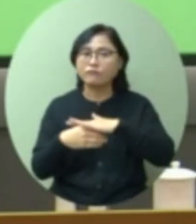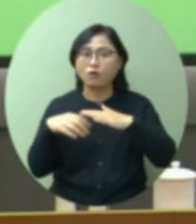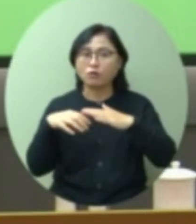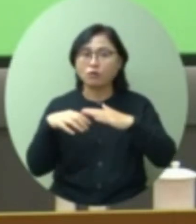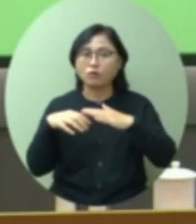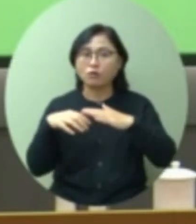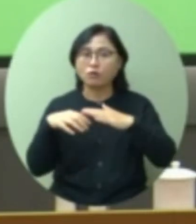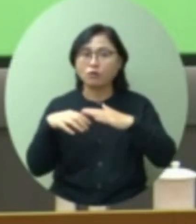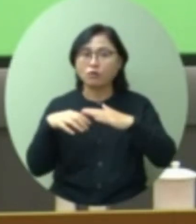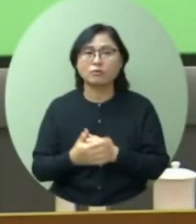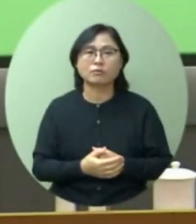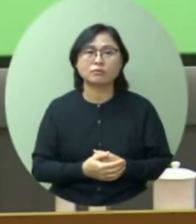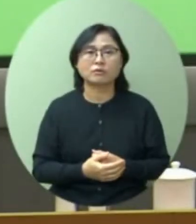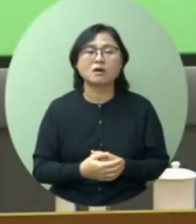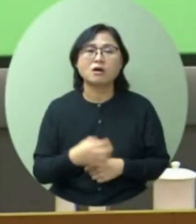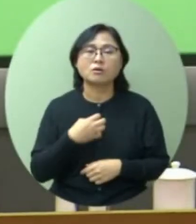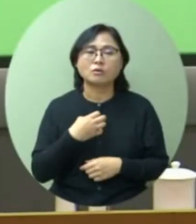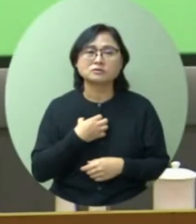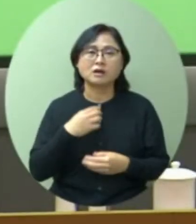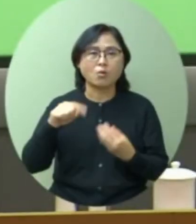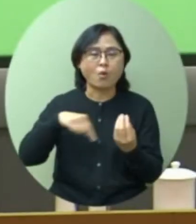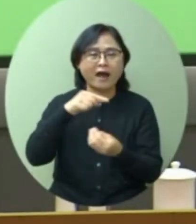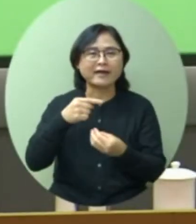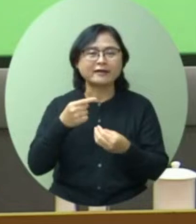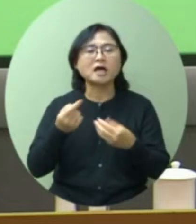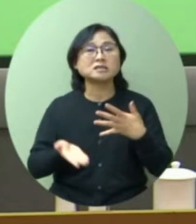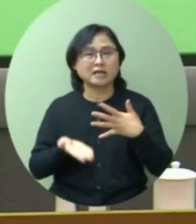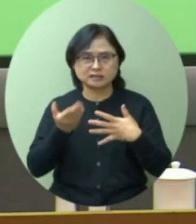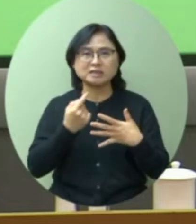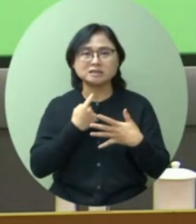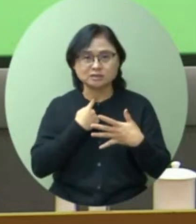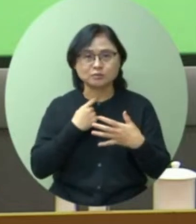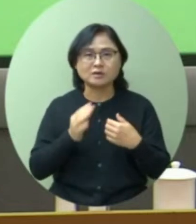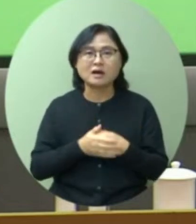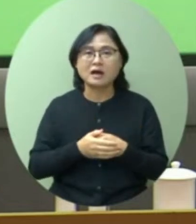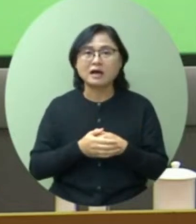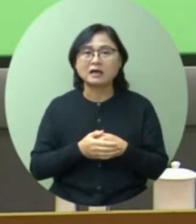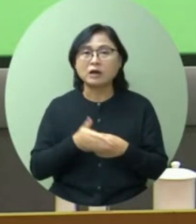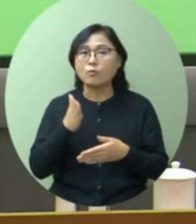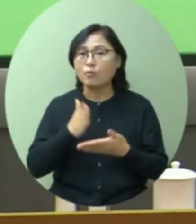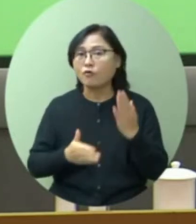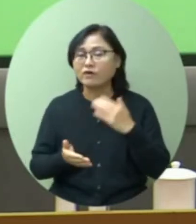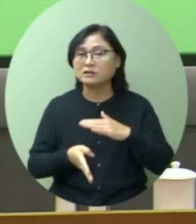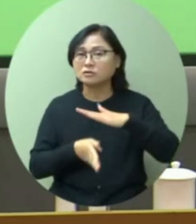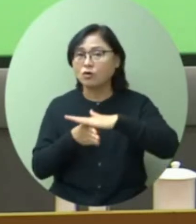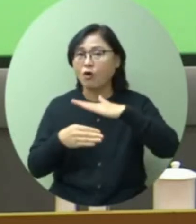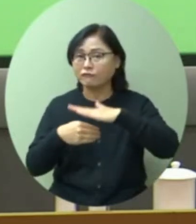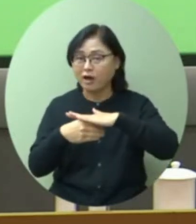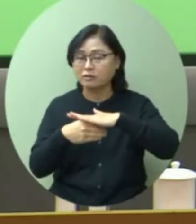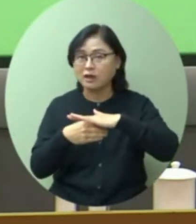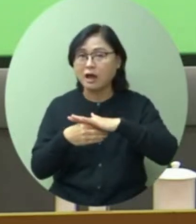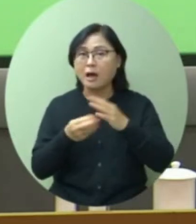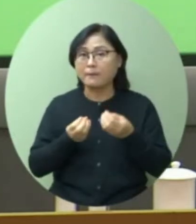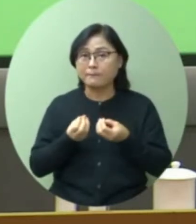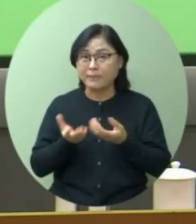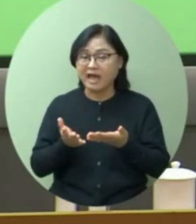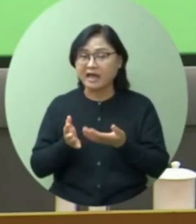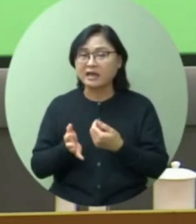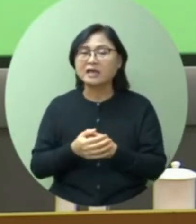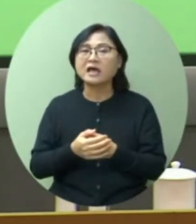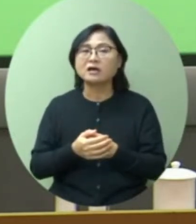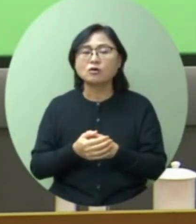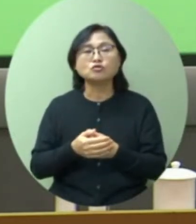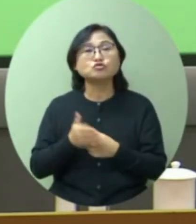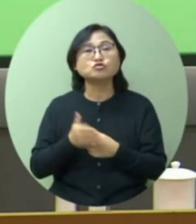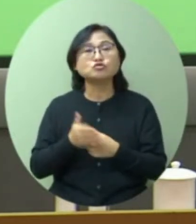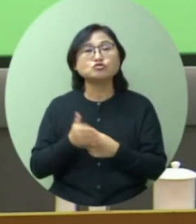spacious enough for them. Of course, for the majority of these SDUs, the environment